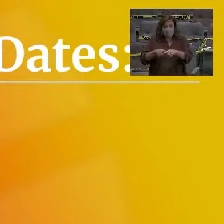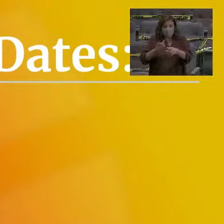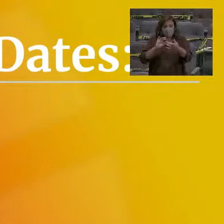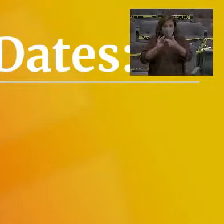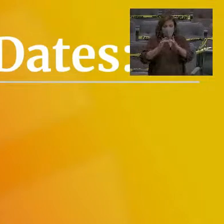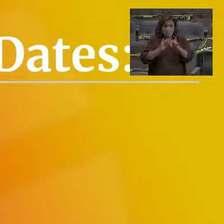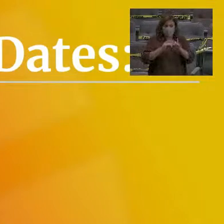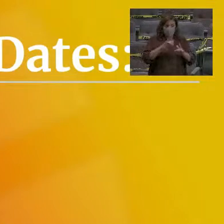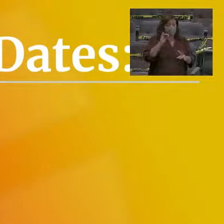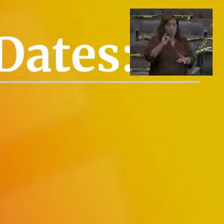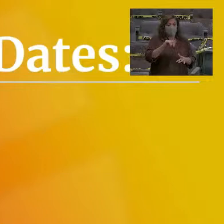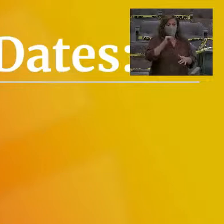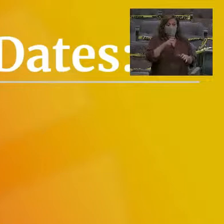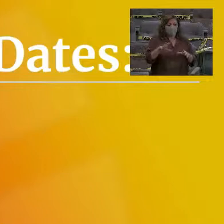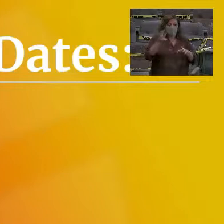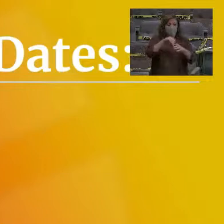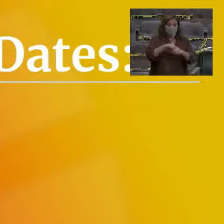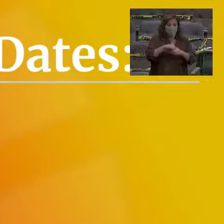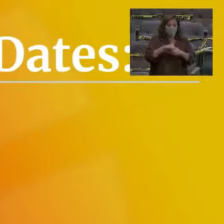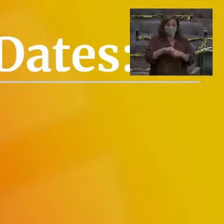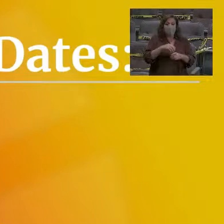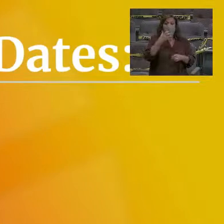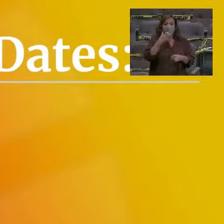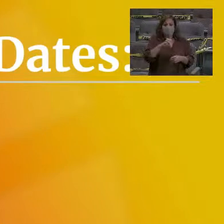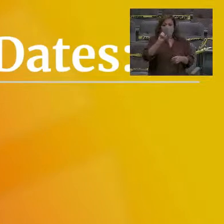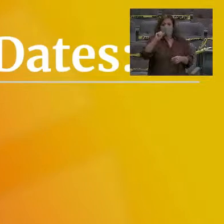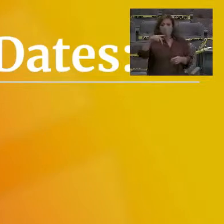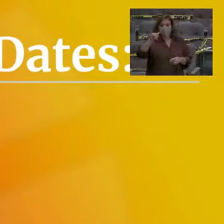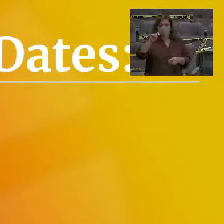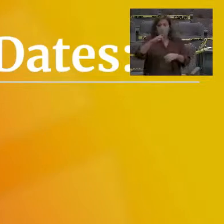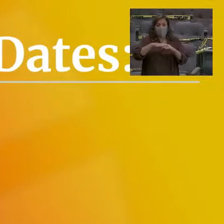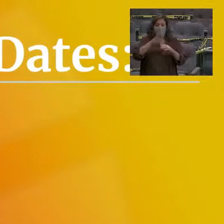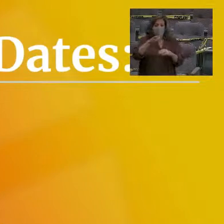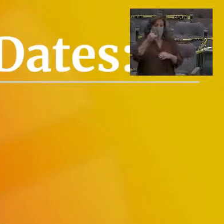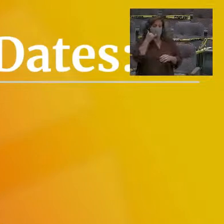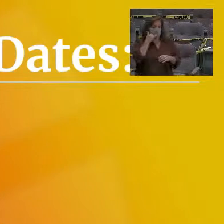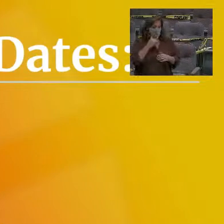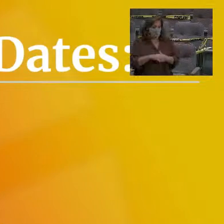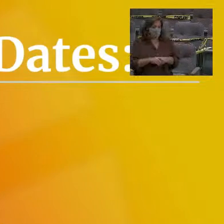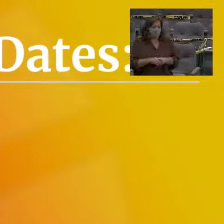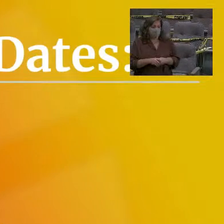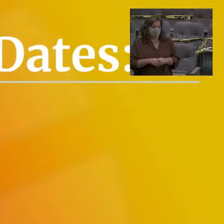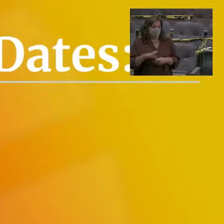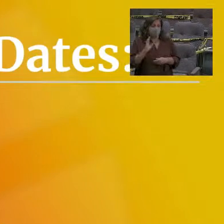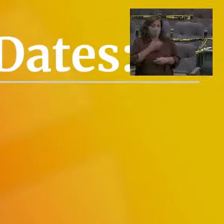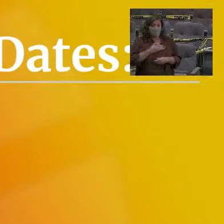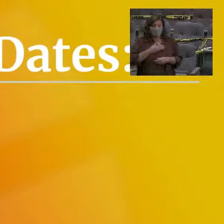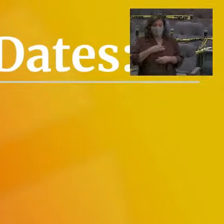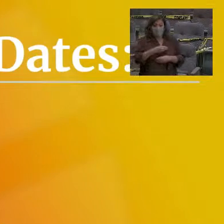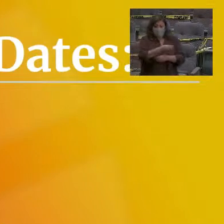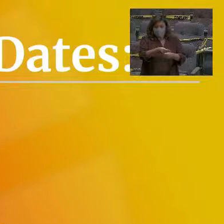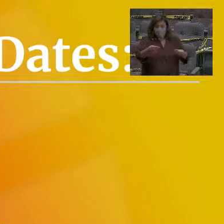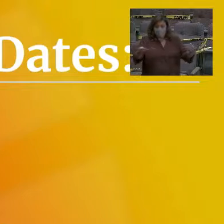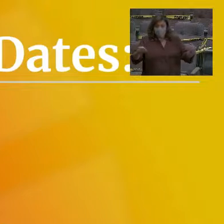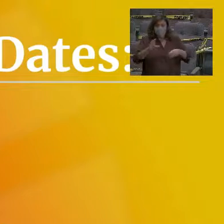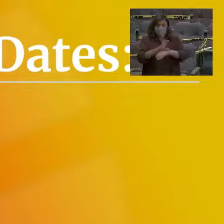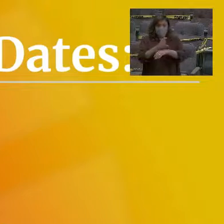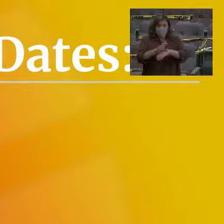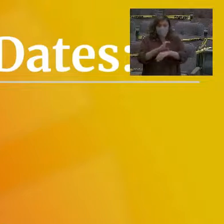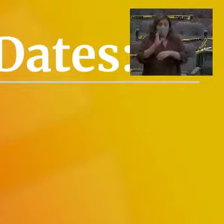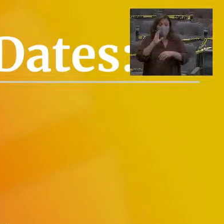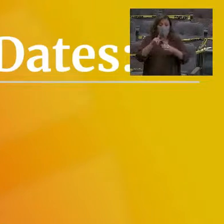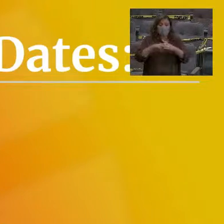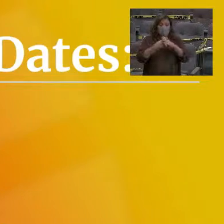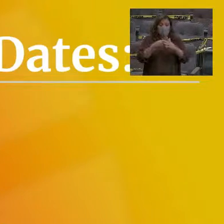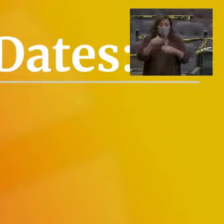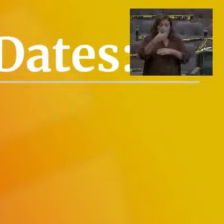does not include a hotspot on your cell phone. Our device distribution will begin next week. We will